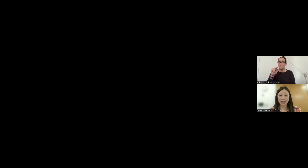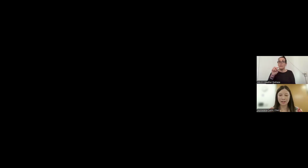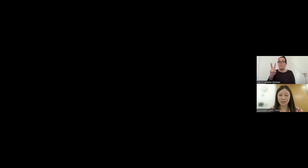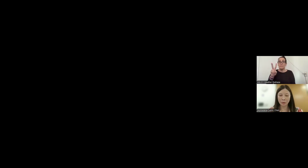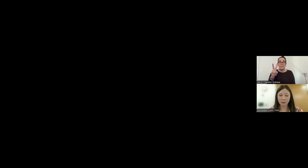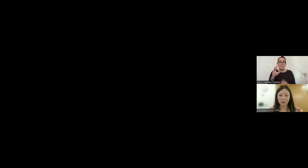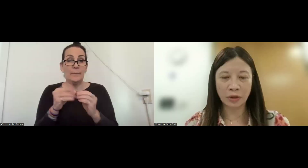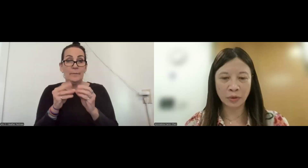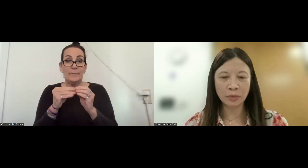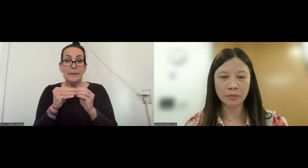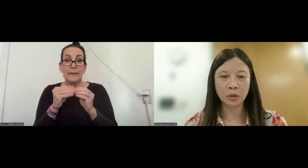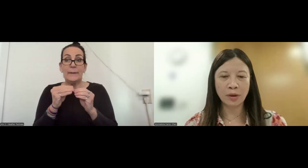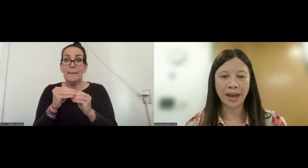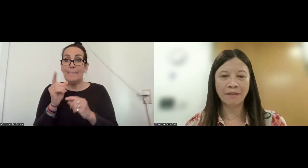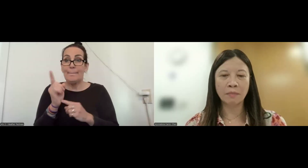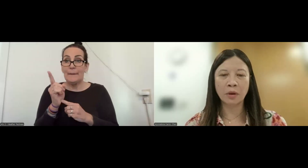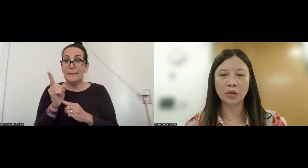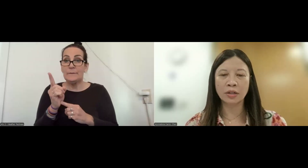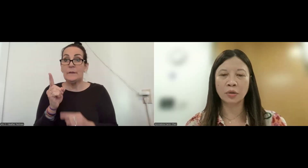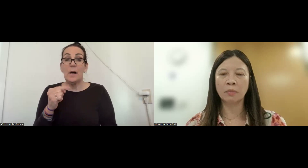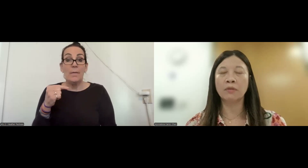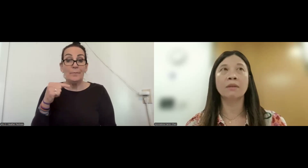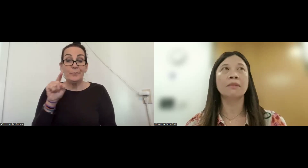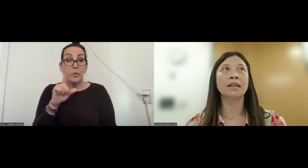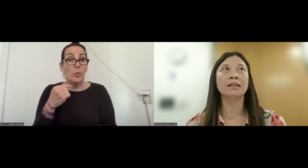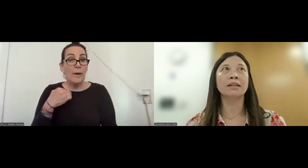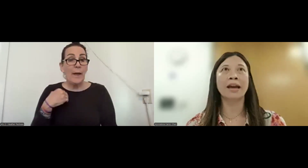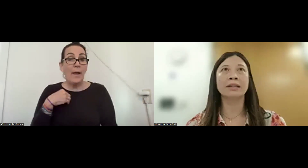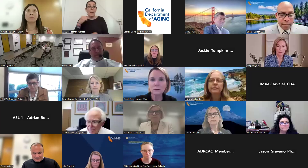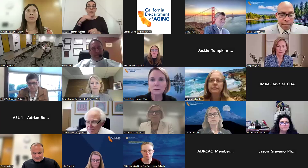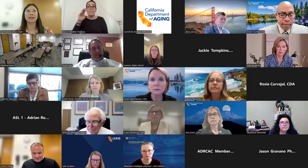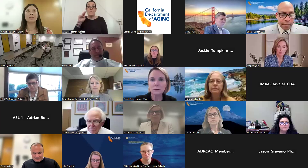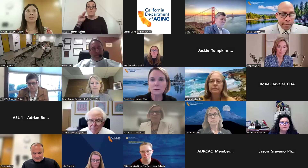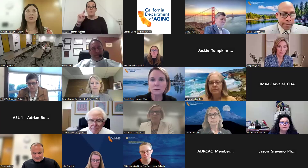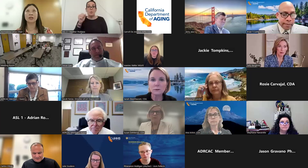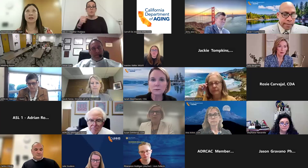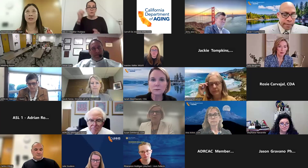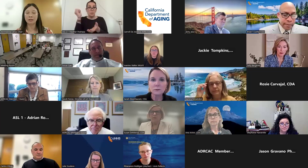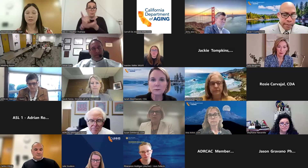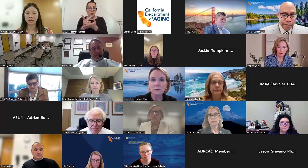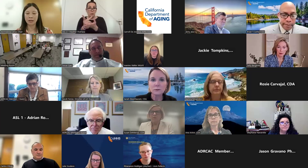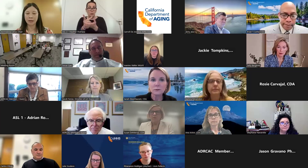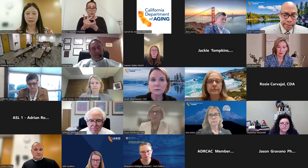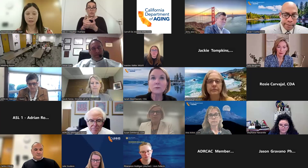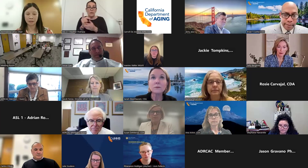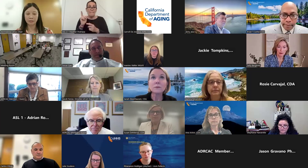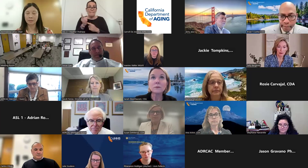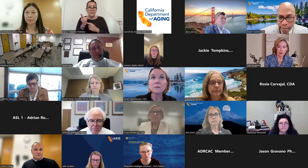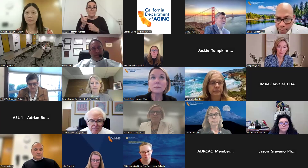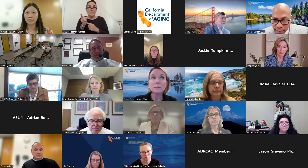a chance to review. Do I have a motion to approve the minutes as presented or shared via